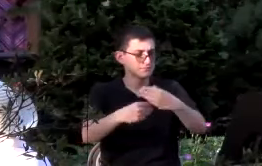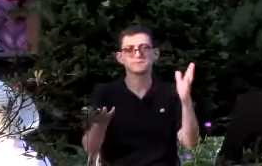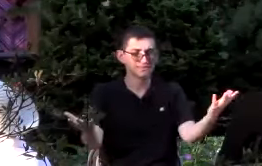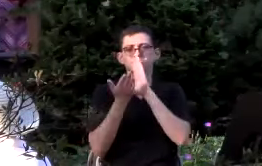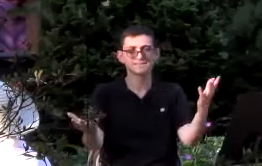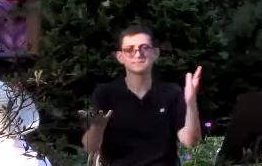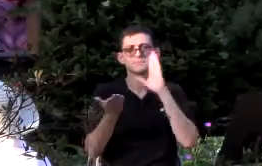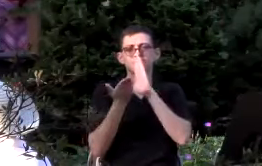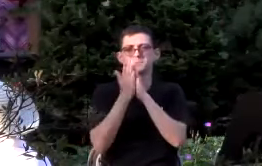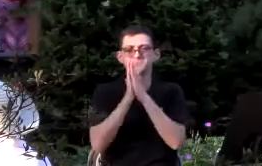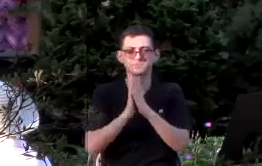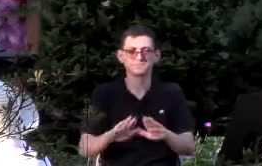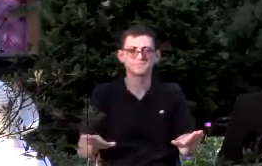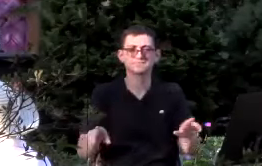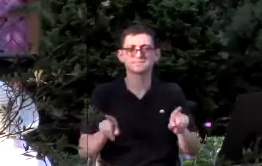leshalom,